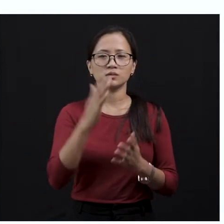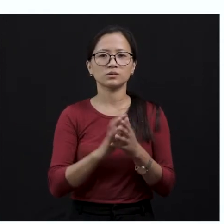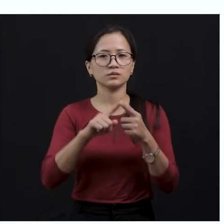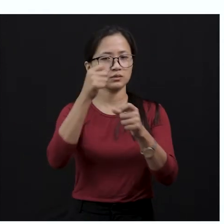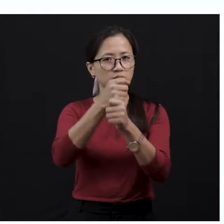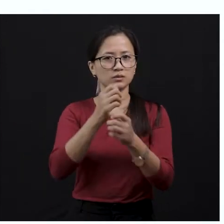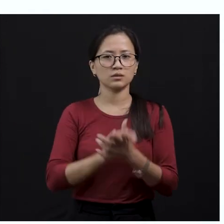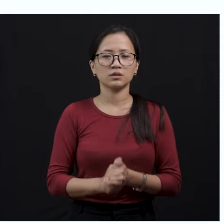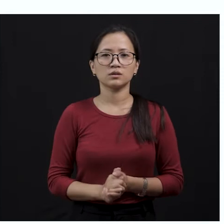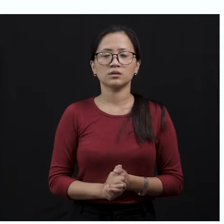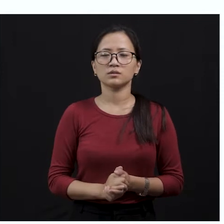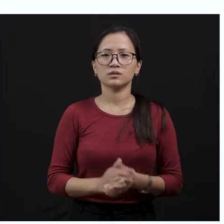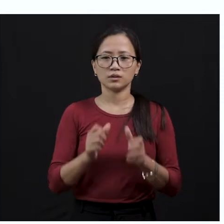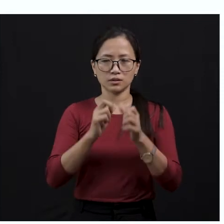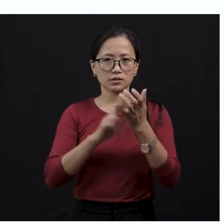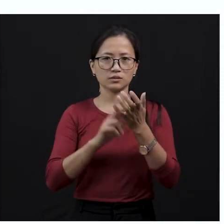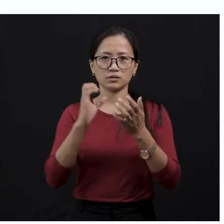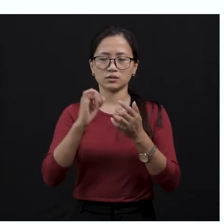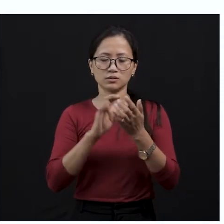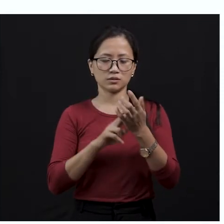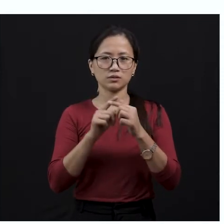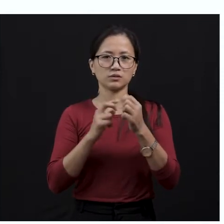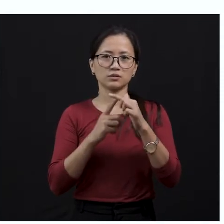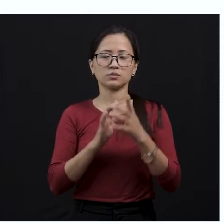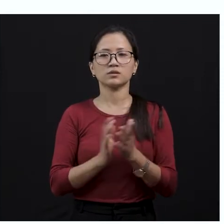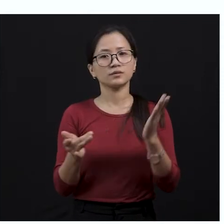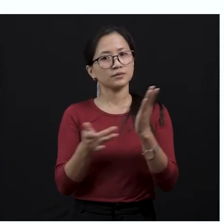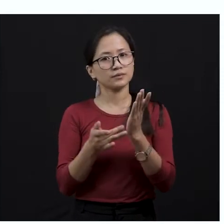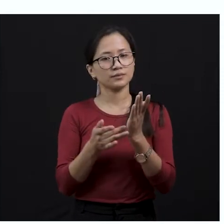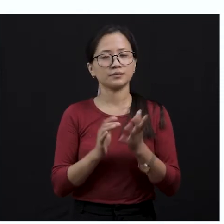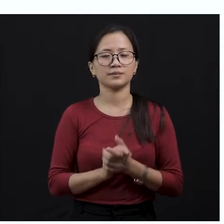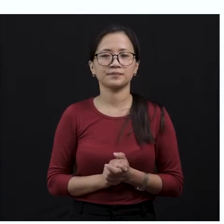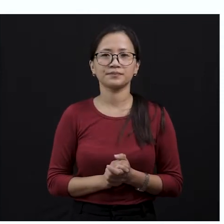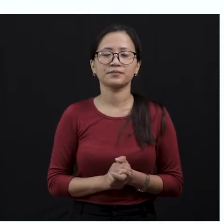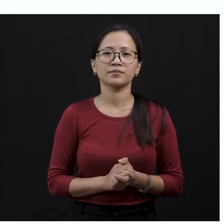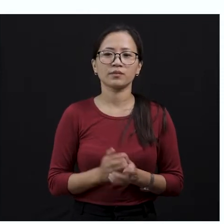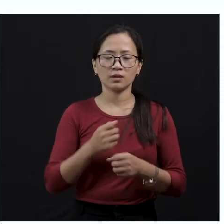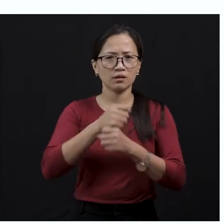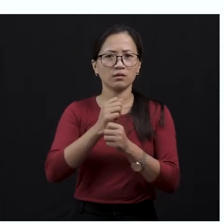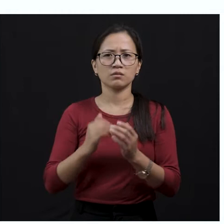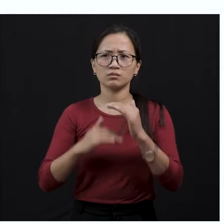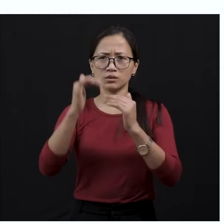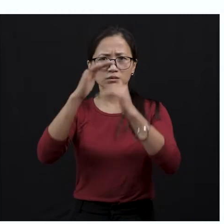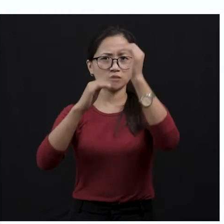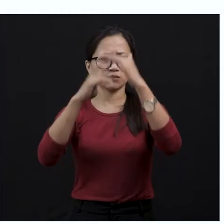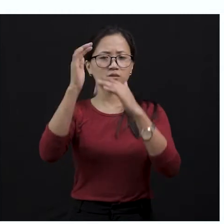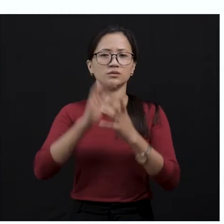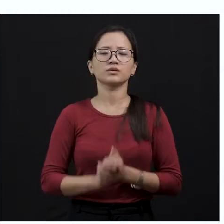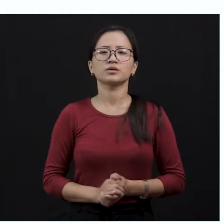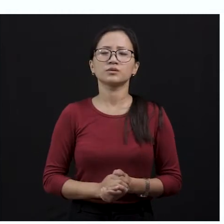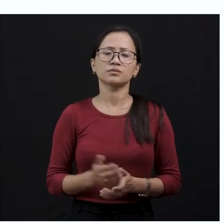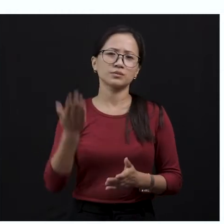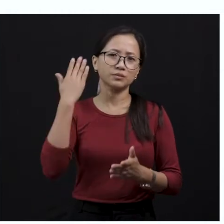example of the ancient technologies, all right? So they were buildings which were made by the